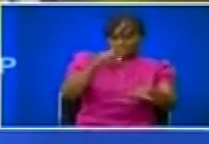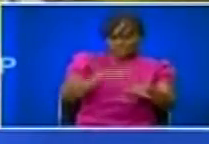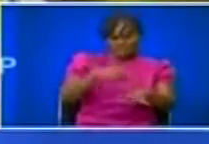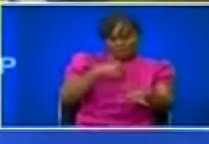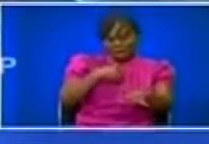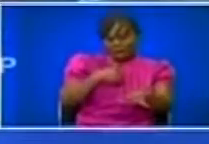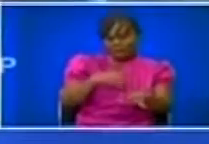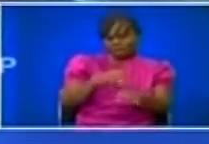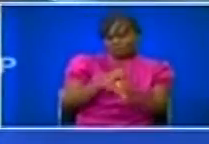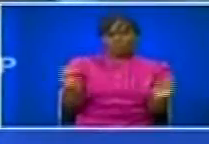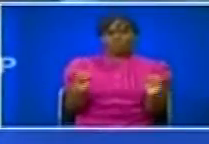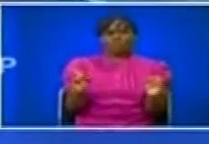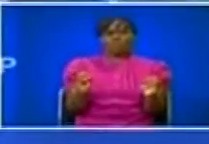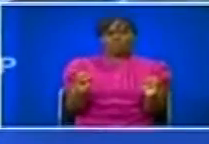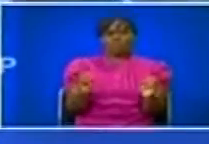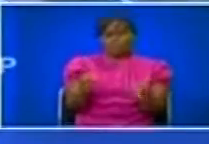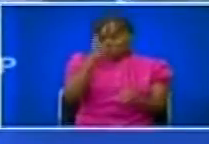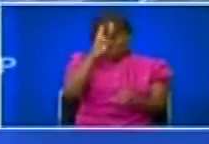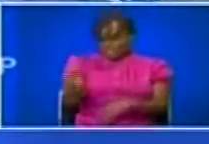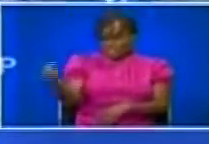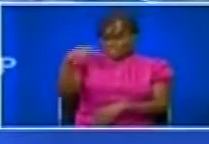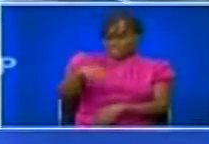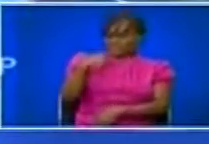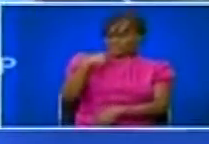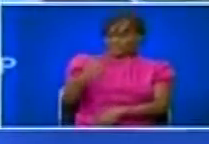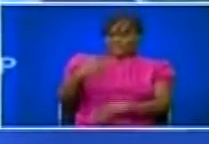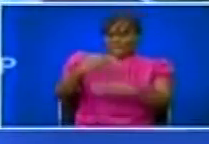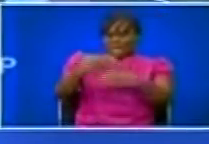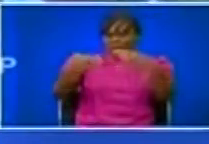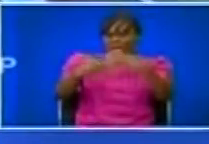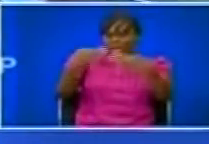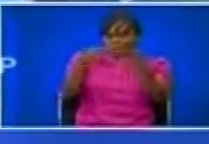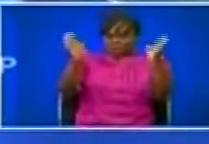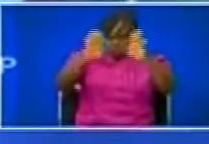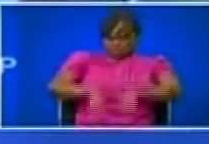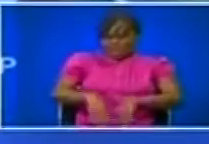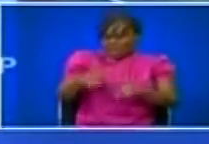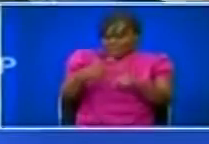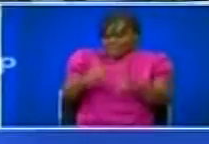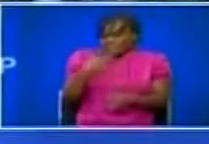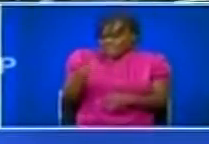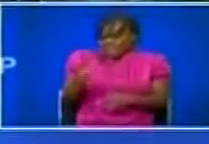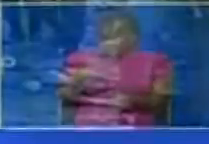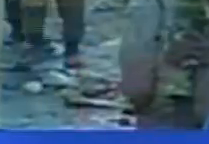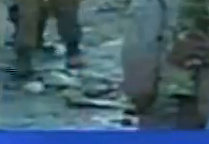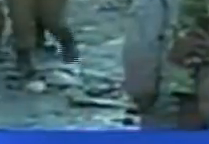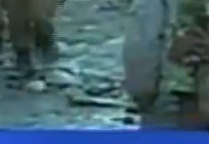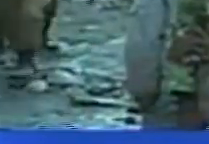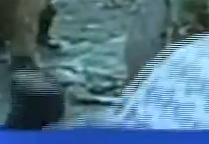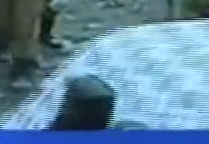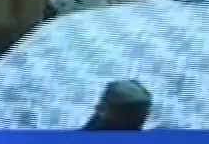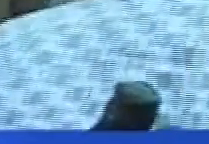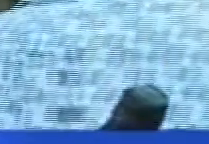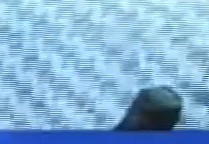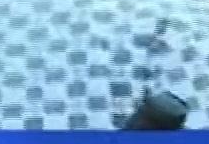debris. Paisi alikuja akasema nyumba zibomolewa lakini yeye hakutuambia penye tunaenda. Nimechitokeza kama vile mimi niko na mimi